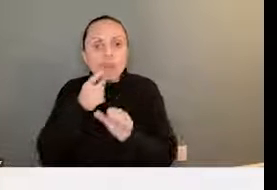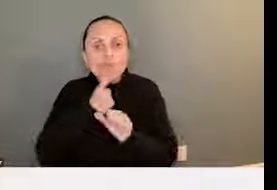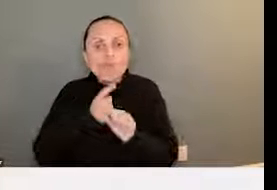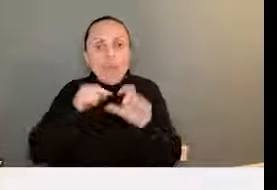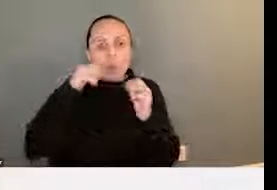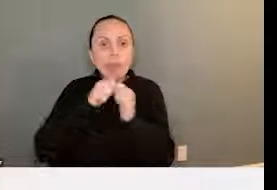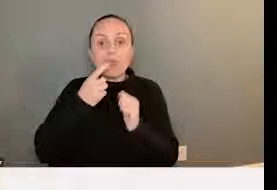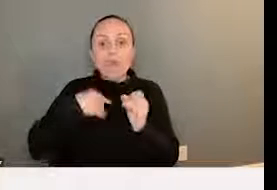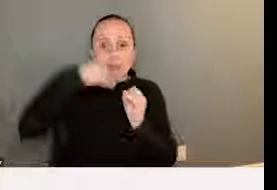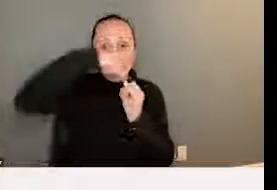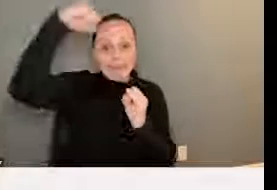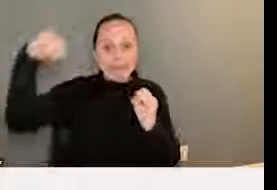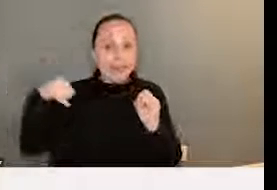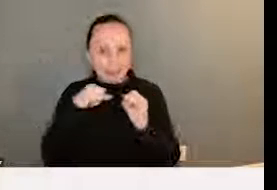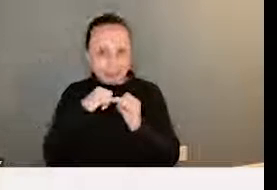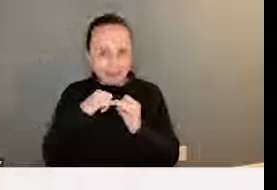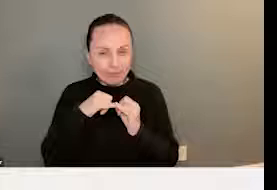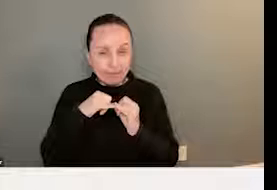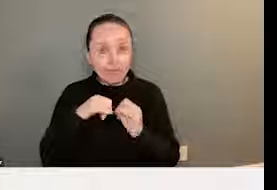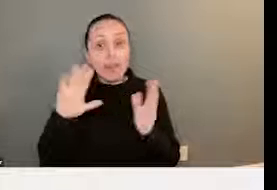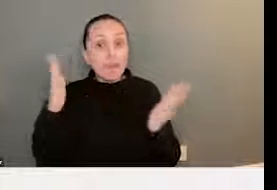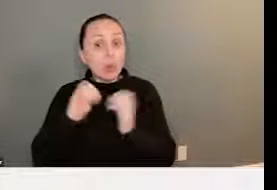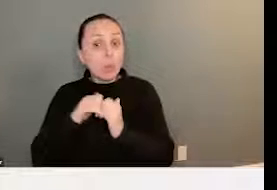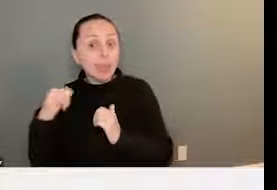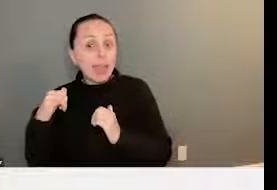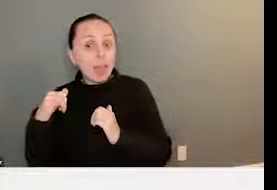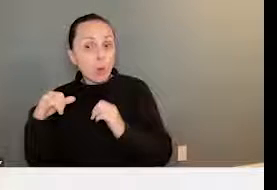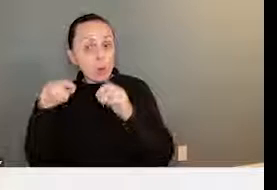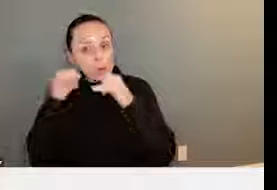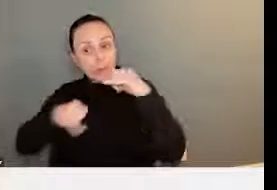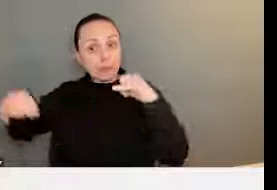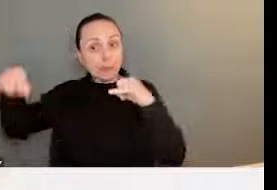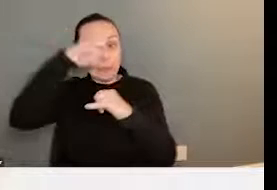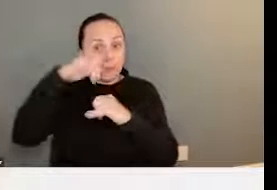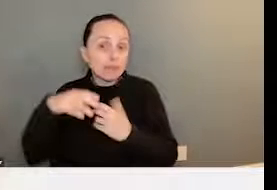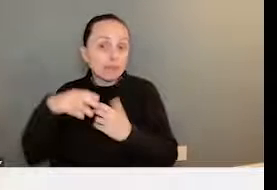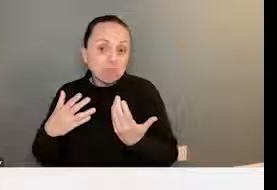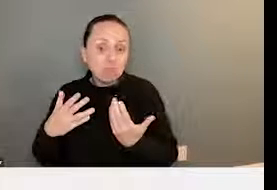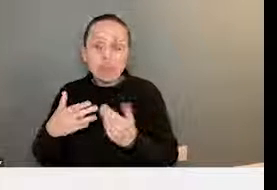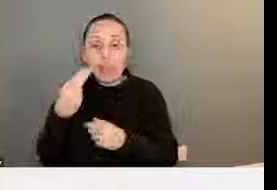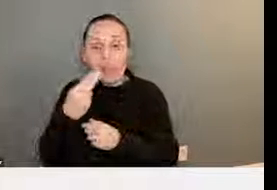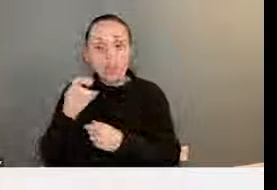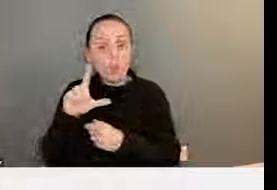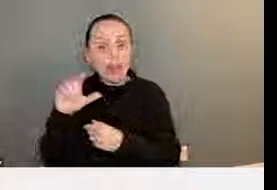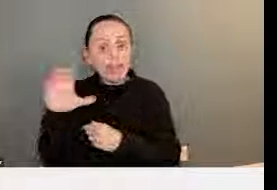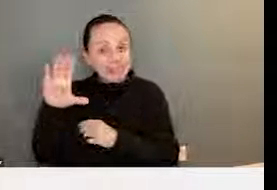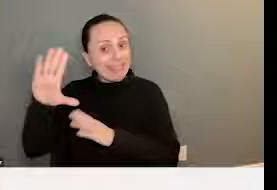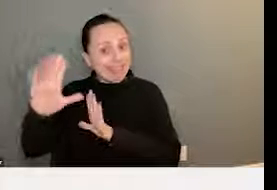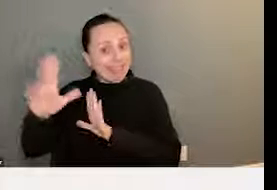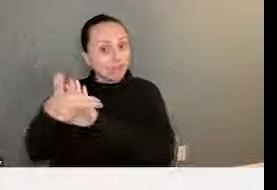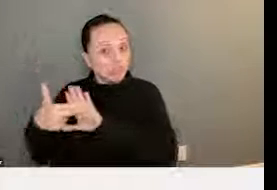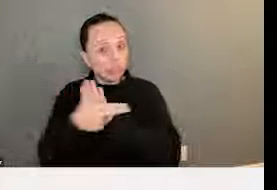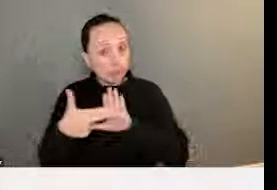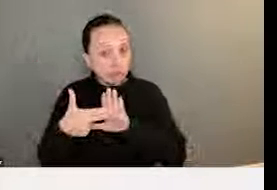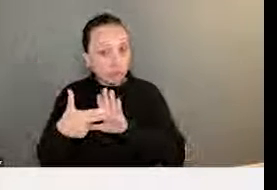redlined, sandwiched up against these yellow regions as well, which, according to the HOLC designation,